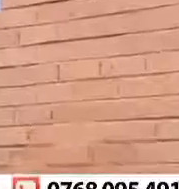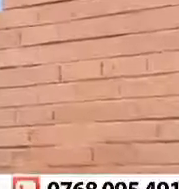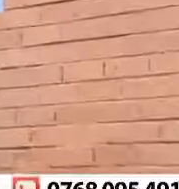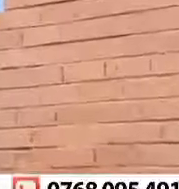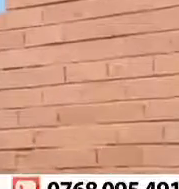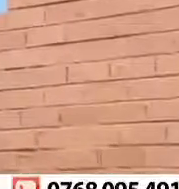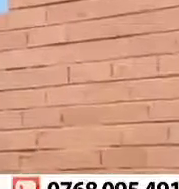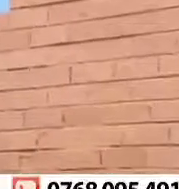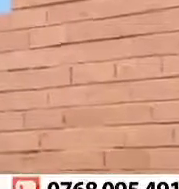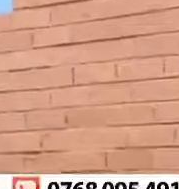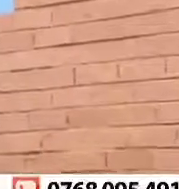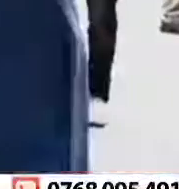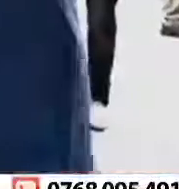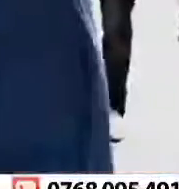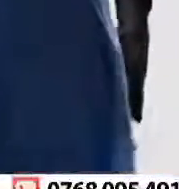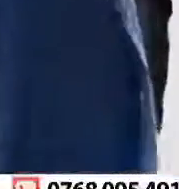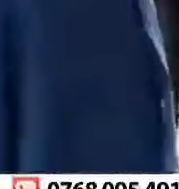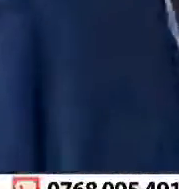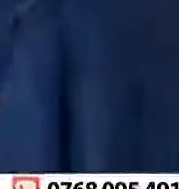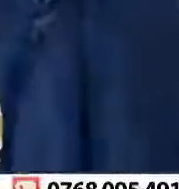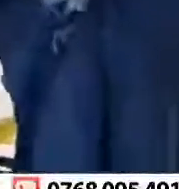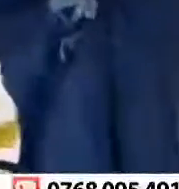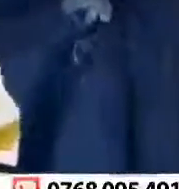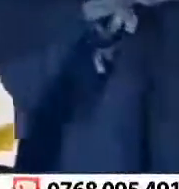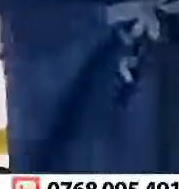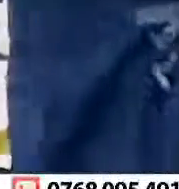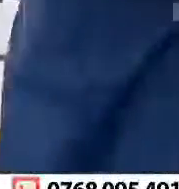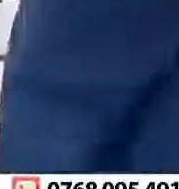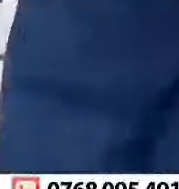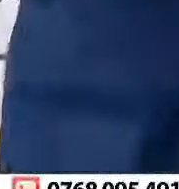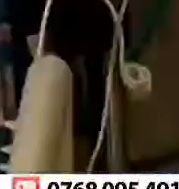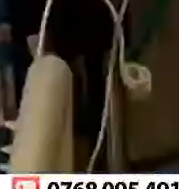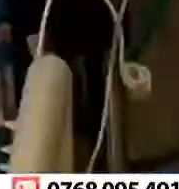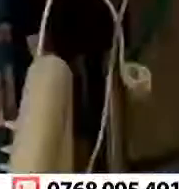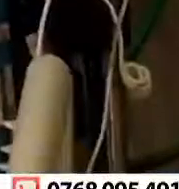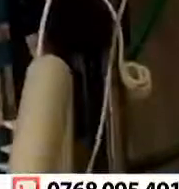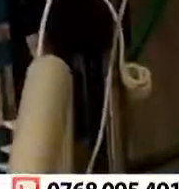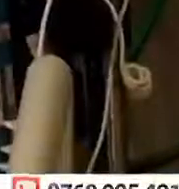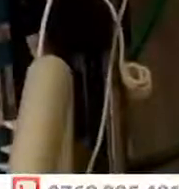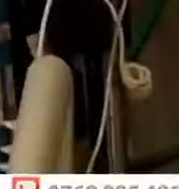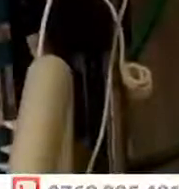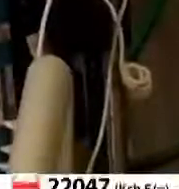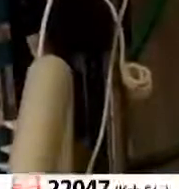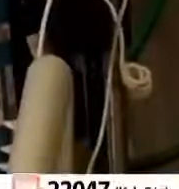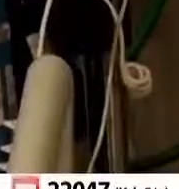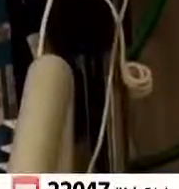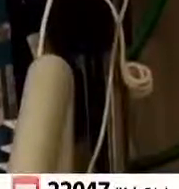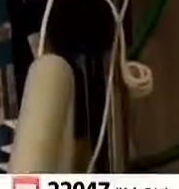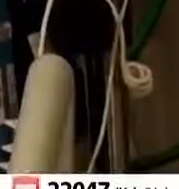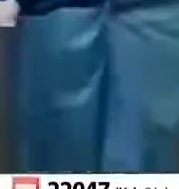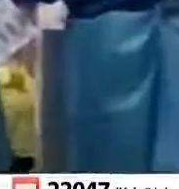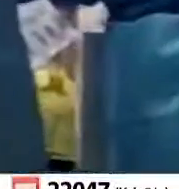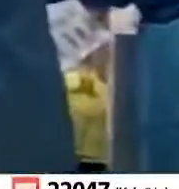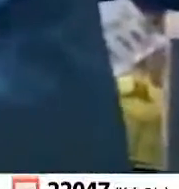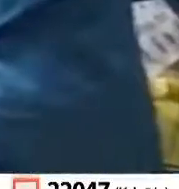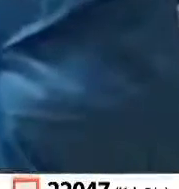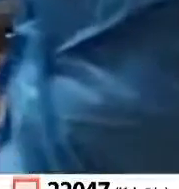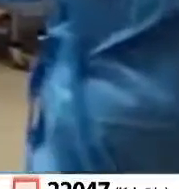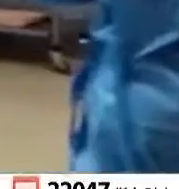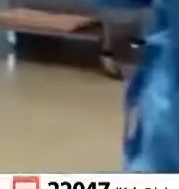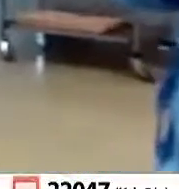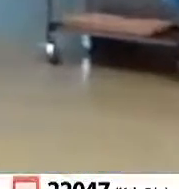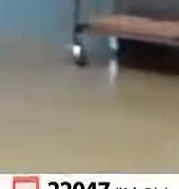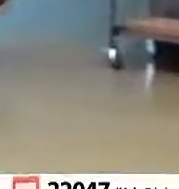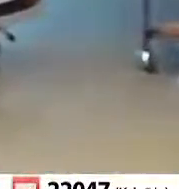According to the Ministry of Health, 10 healthcare workers have succumbed to the virus so far, with the country recording